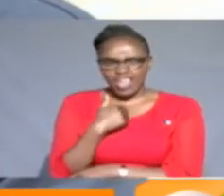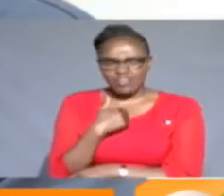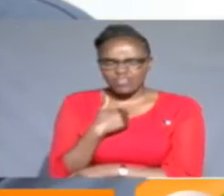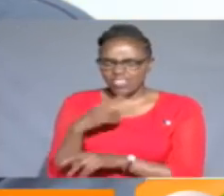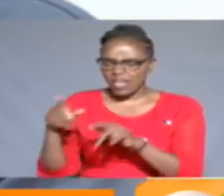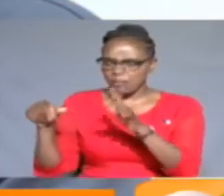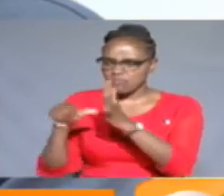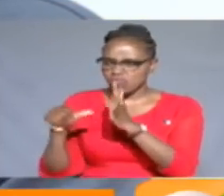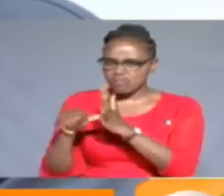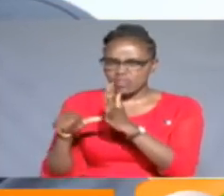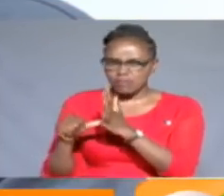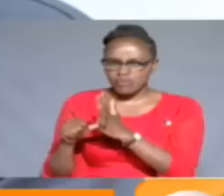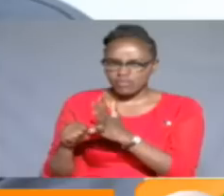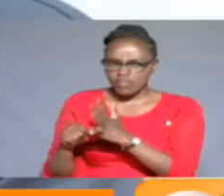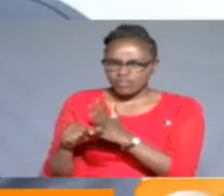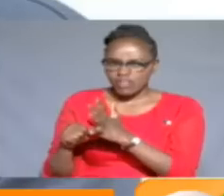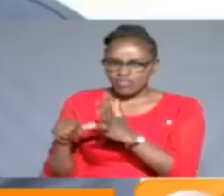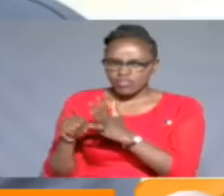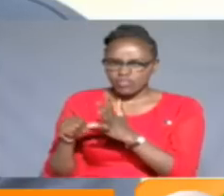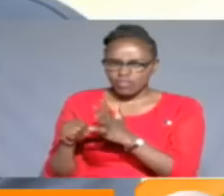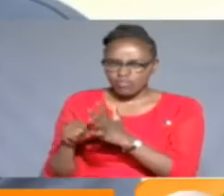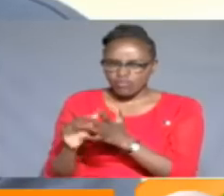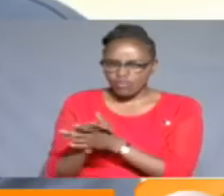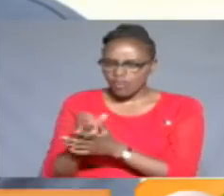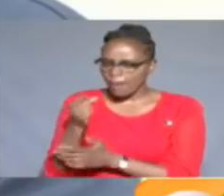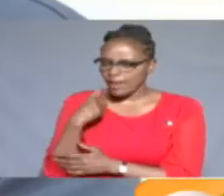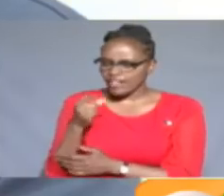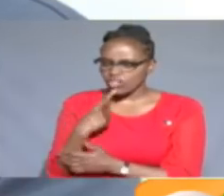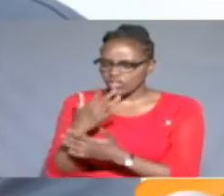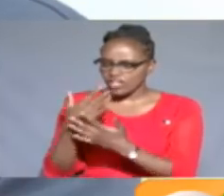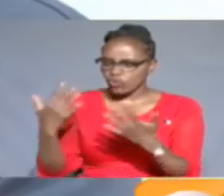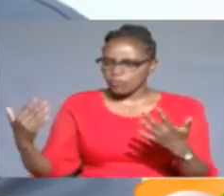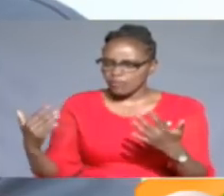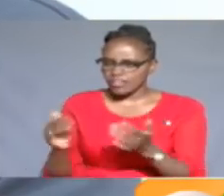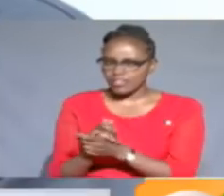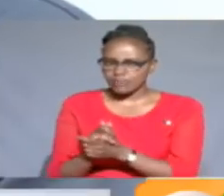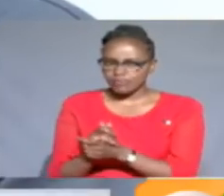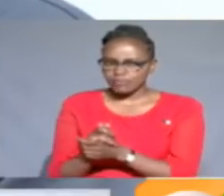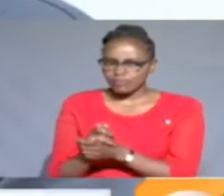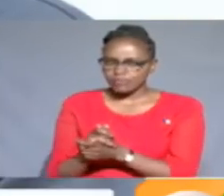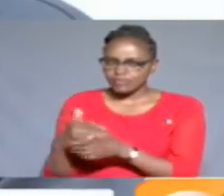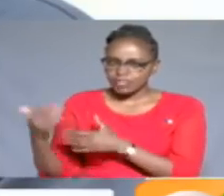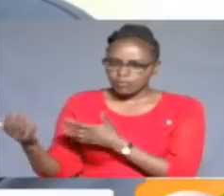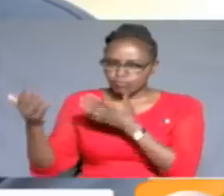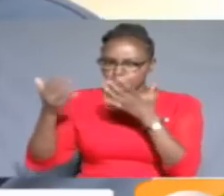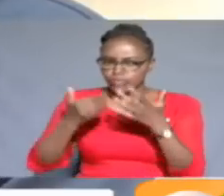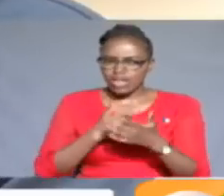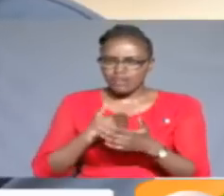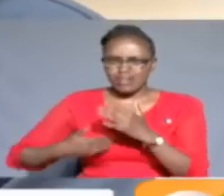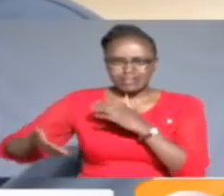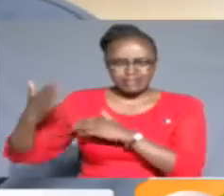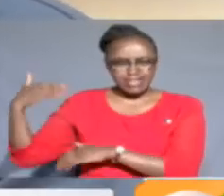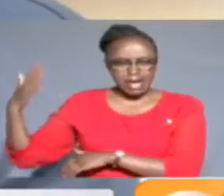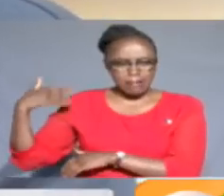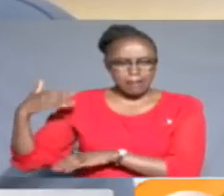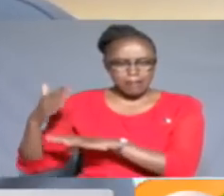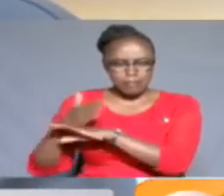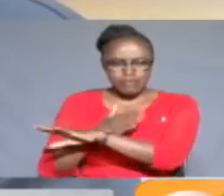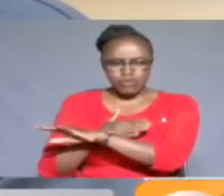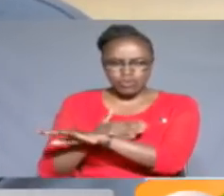mess scheme of leasing medical equipment. We had our input way before even the whole